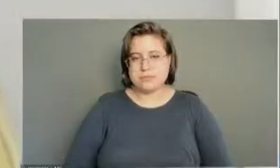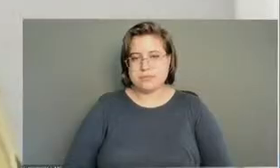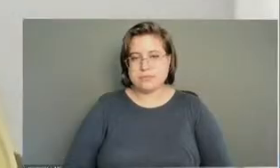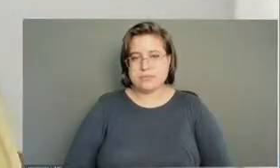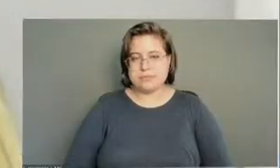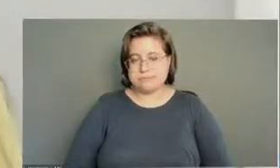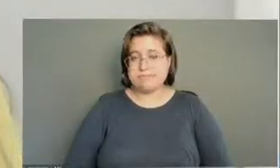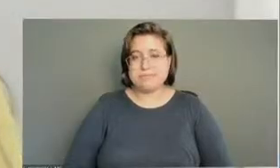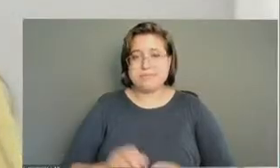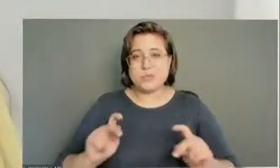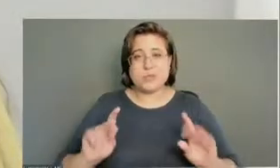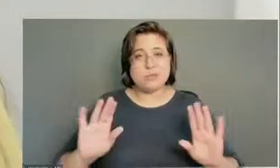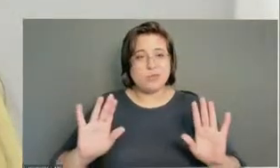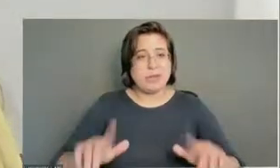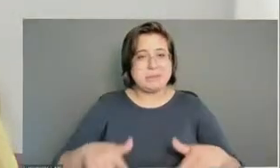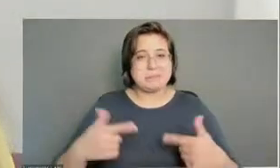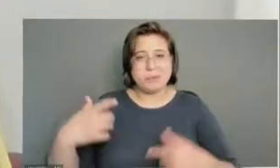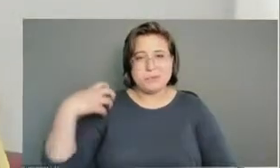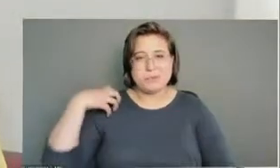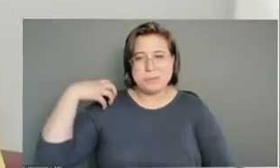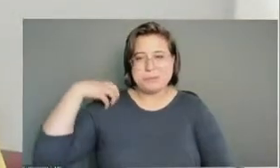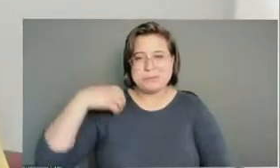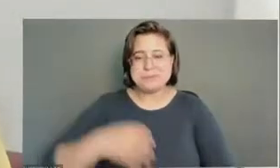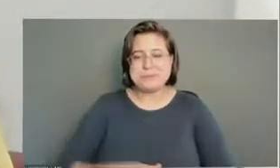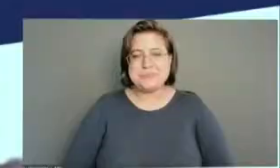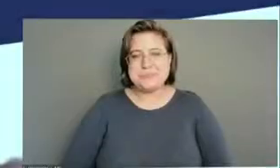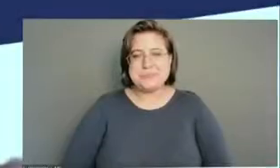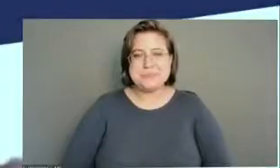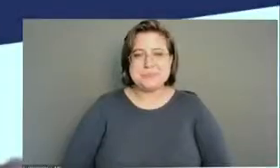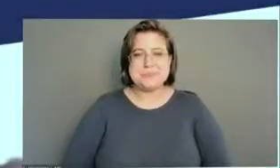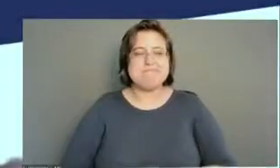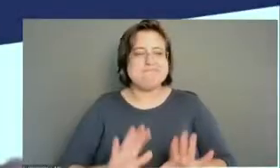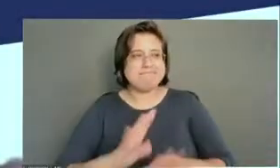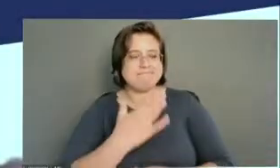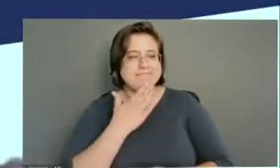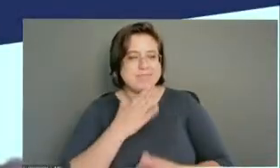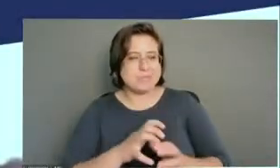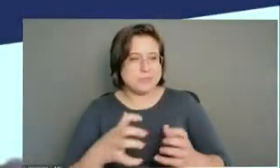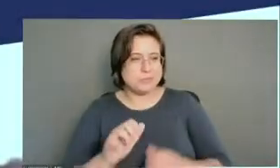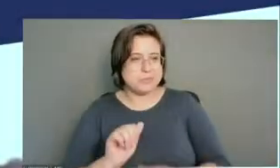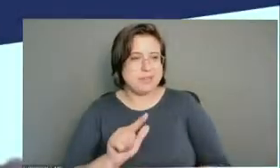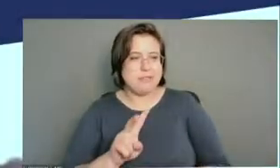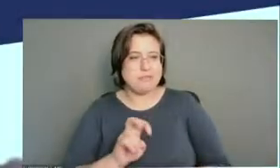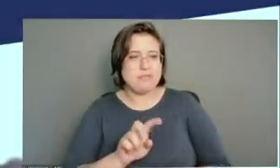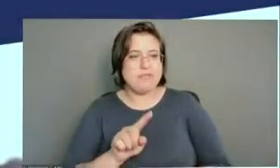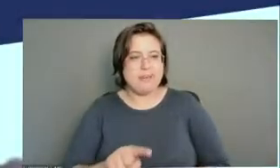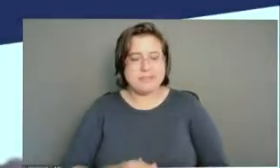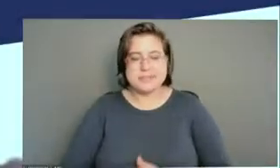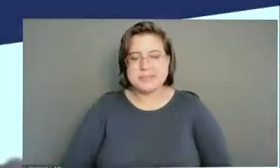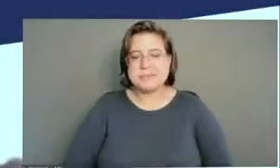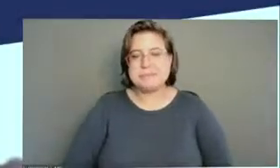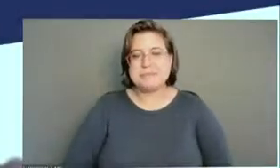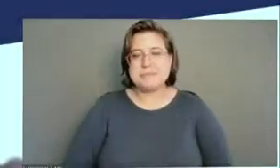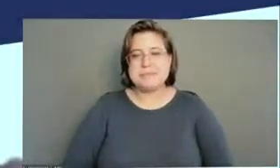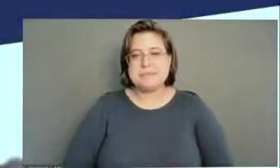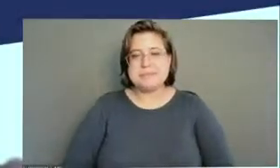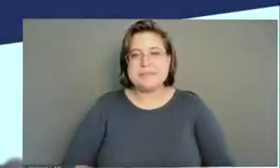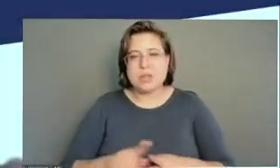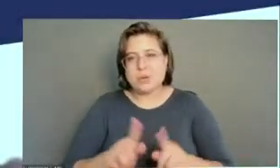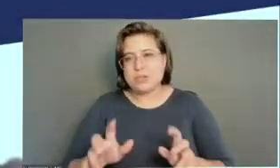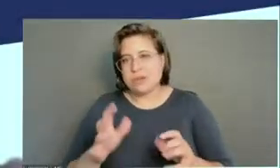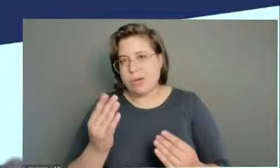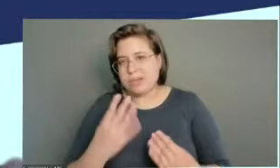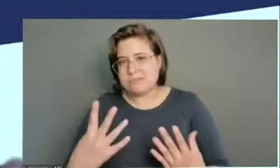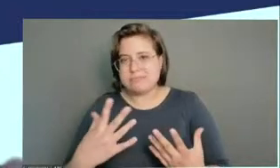Great. Madam Chair, over to you. Wonderful. Thank you so much, Chair Alvarez. Also want to extend my appreciation for